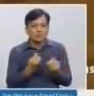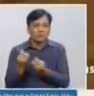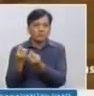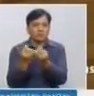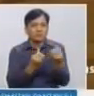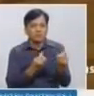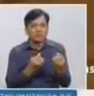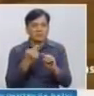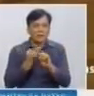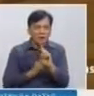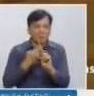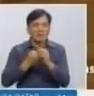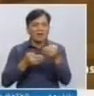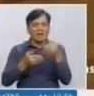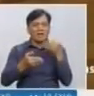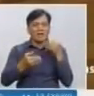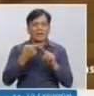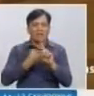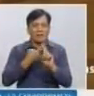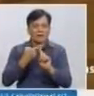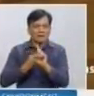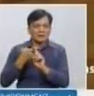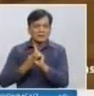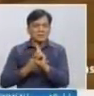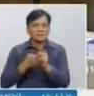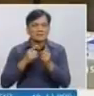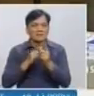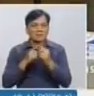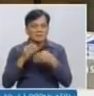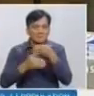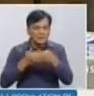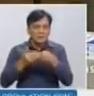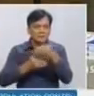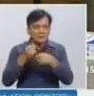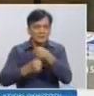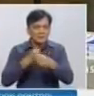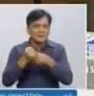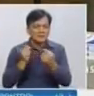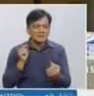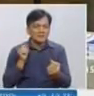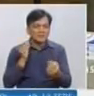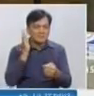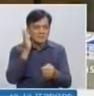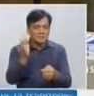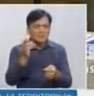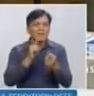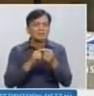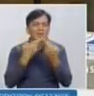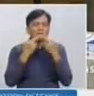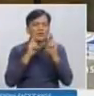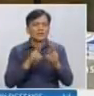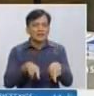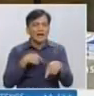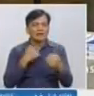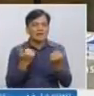what has been done in the months and probably in the years to come. The report shall be made